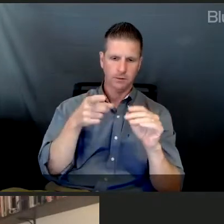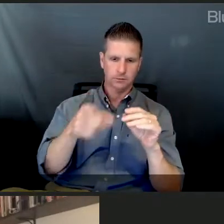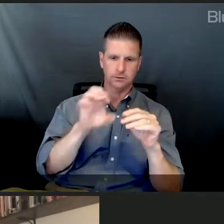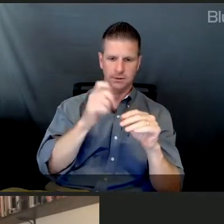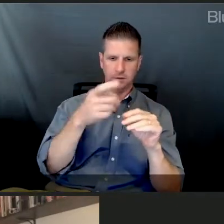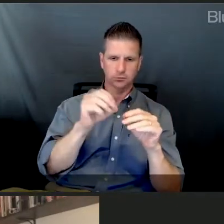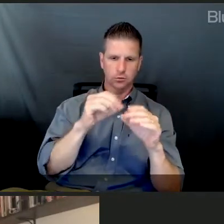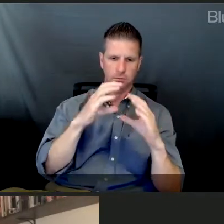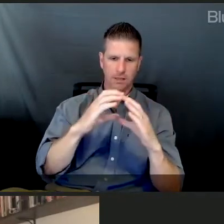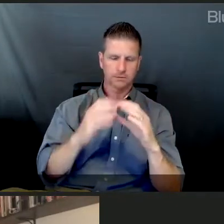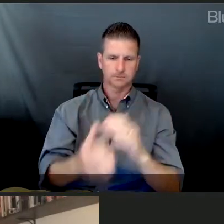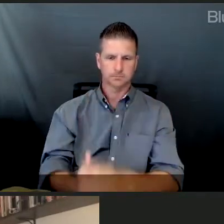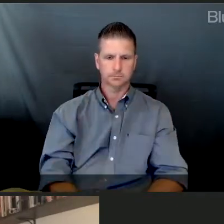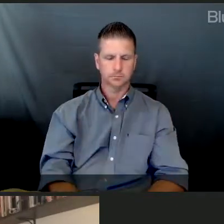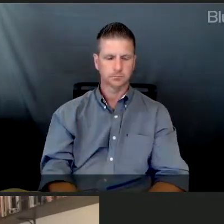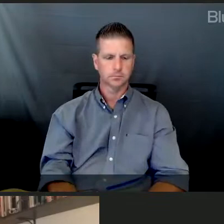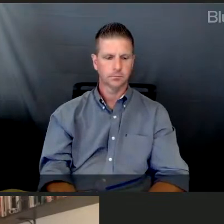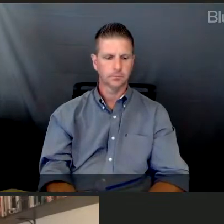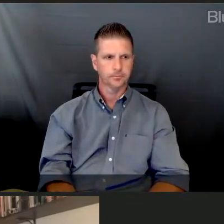exoplanets.